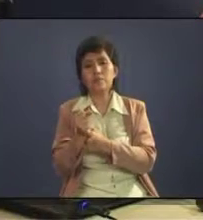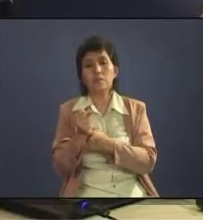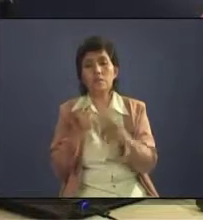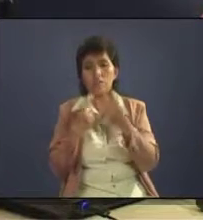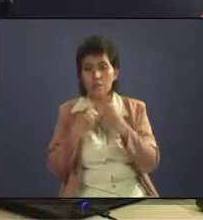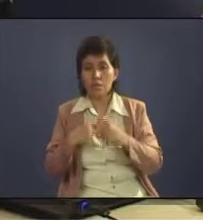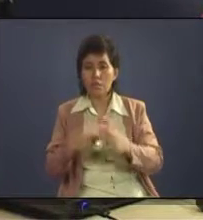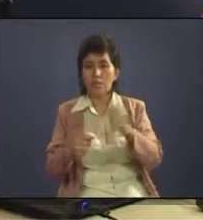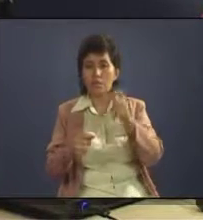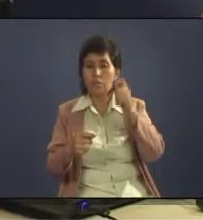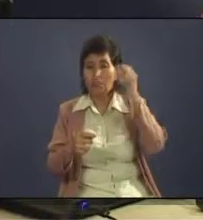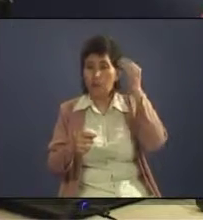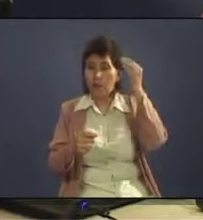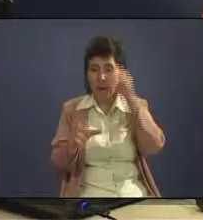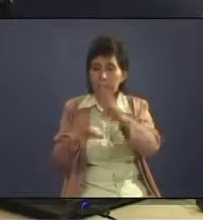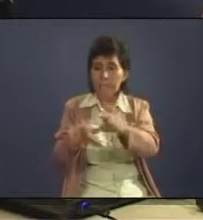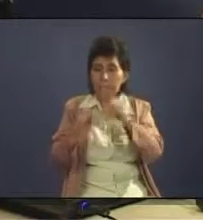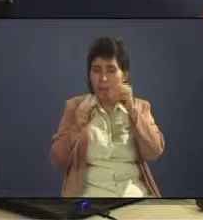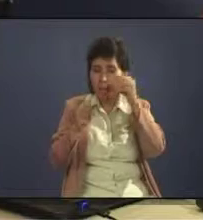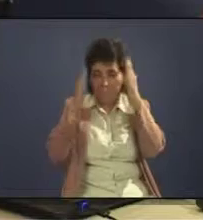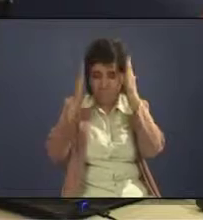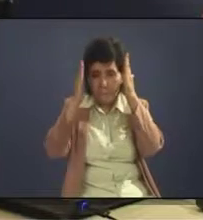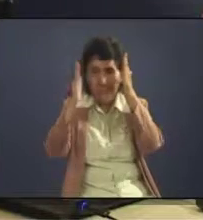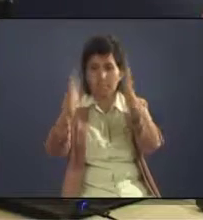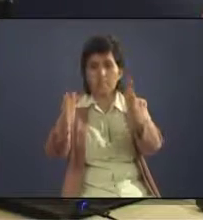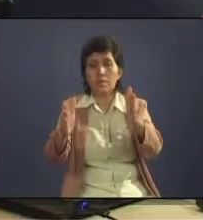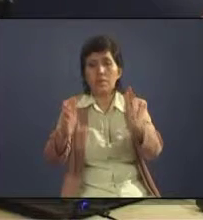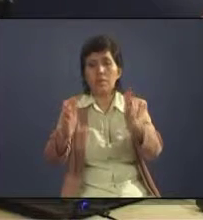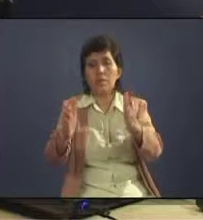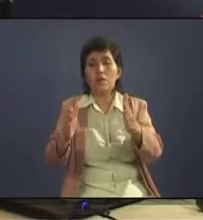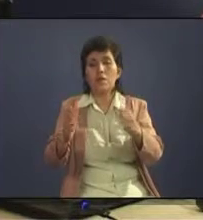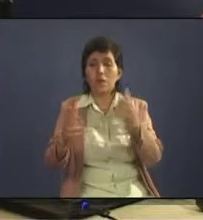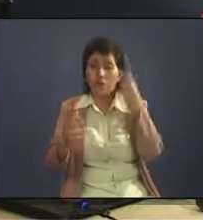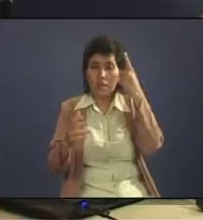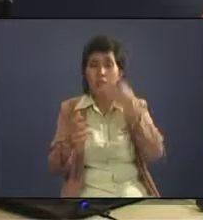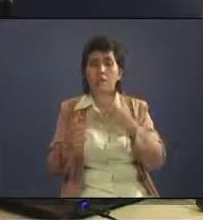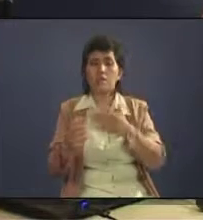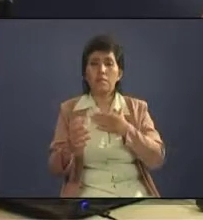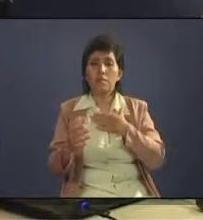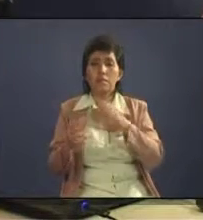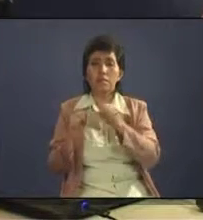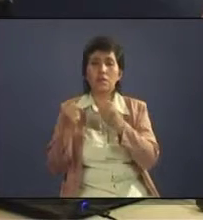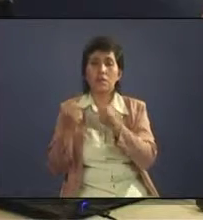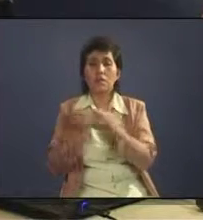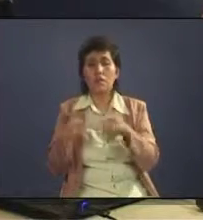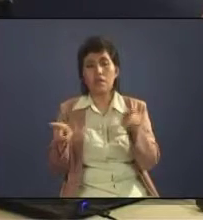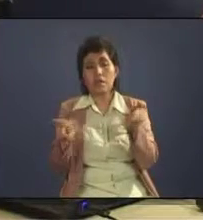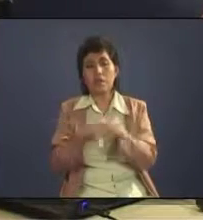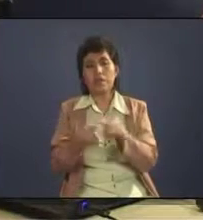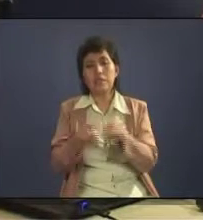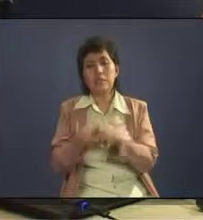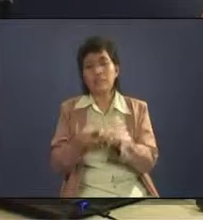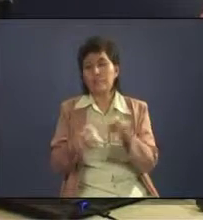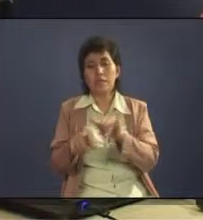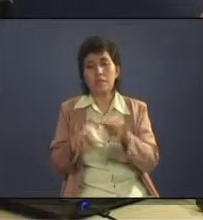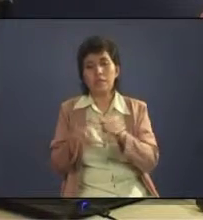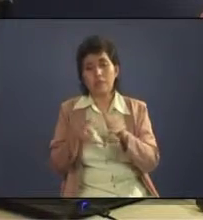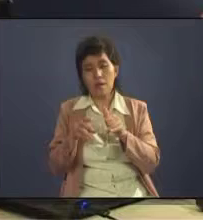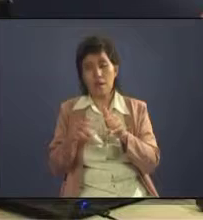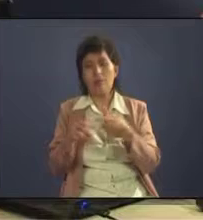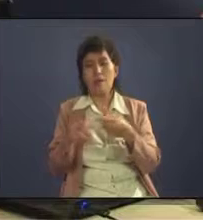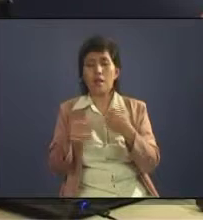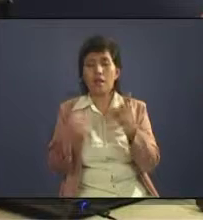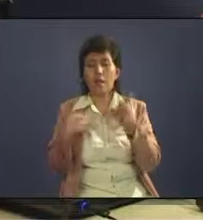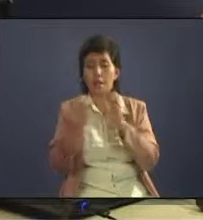try to acknowledge, understand your situation, and you understand my situation, because we are in the same boat actually, okay? And